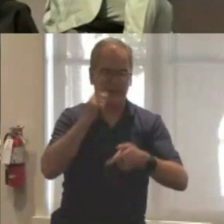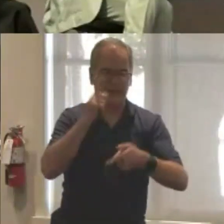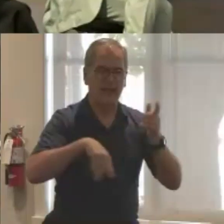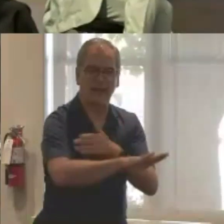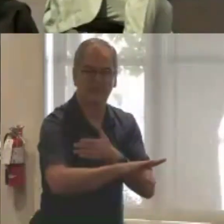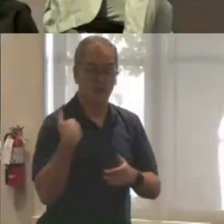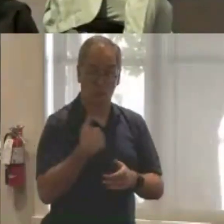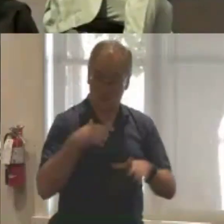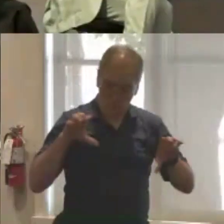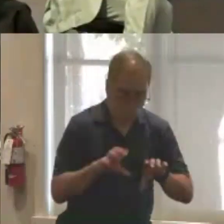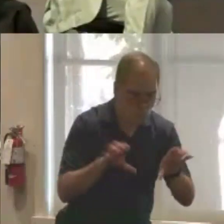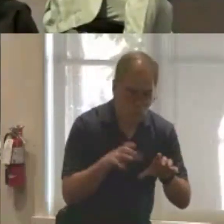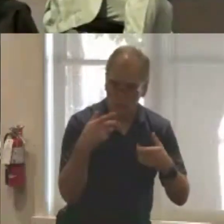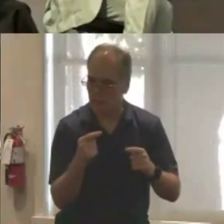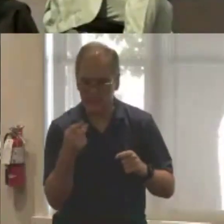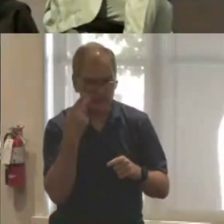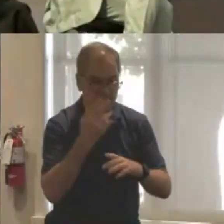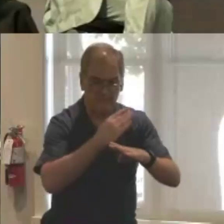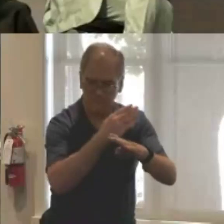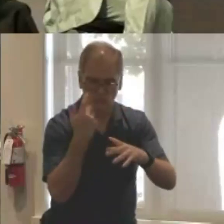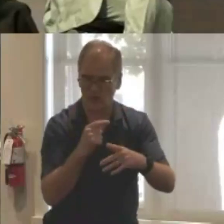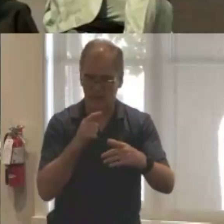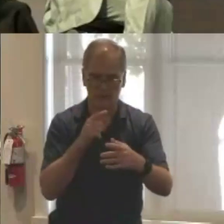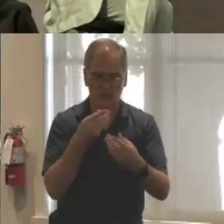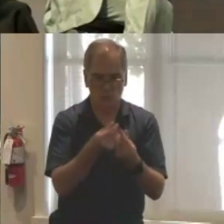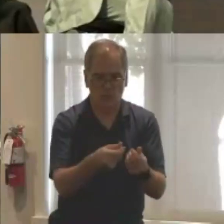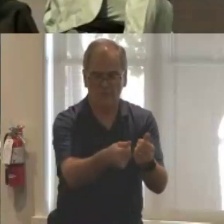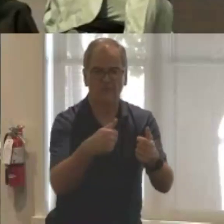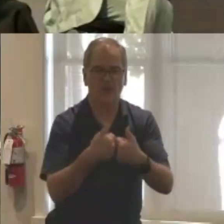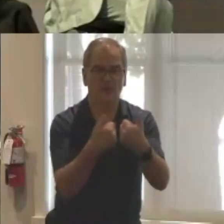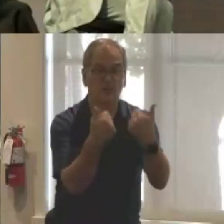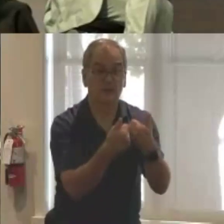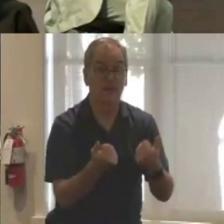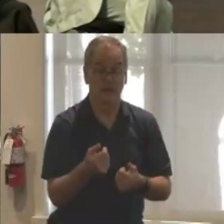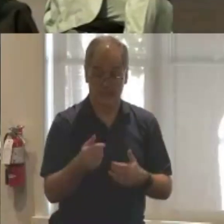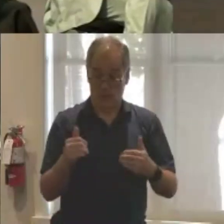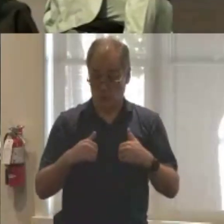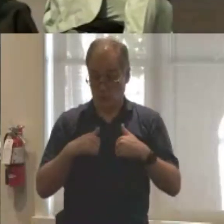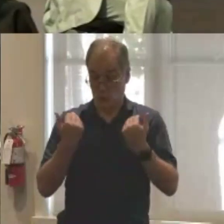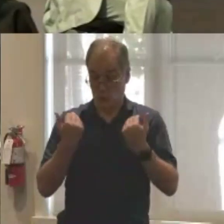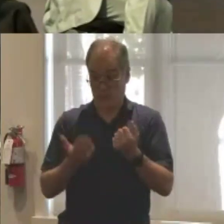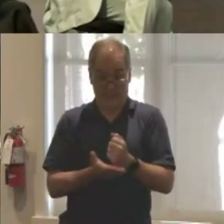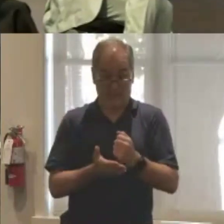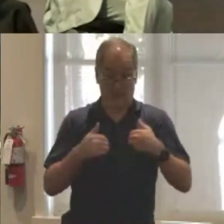challenges. And it's also worth noting that every single program that I've mentioned so far for youth assisting youth is 100% free,